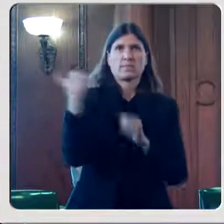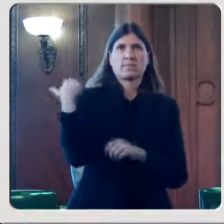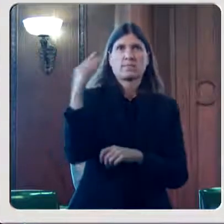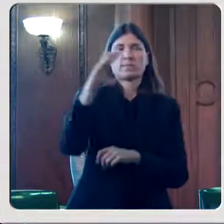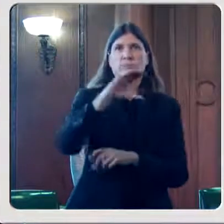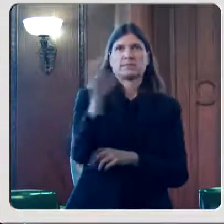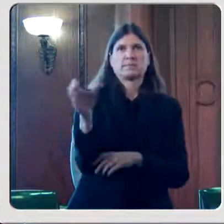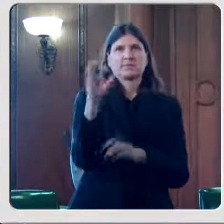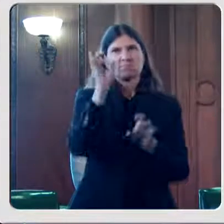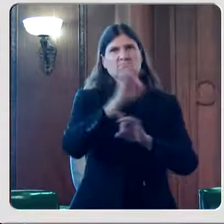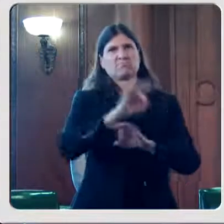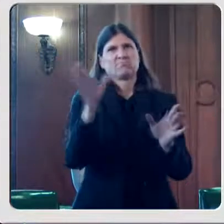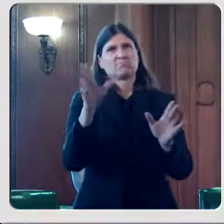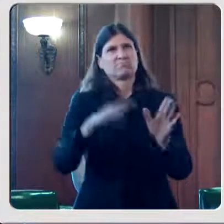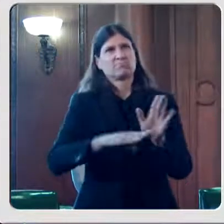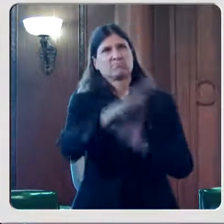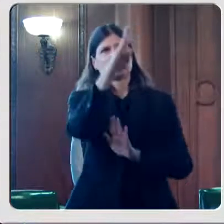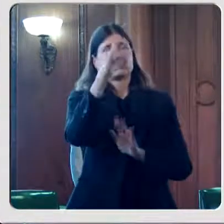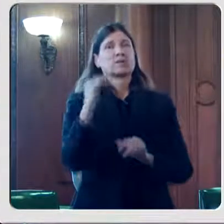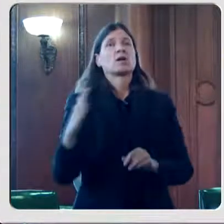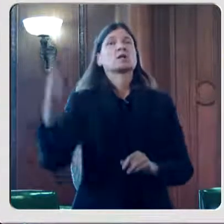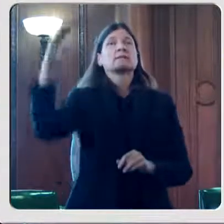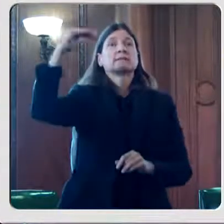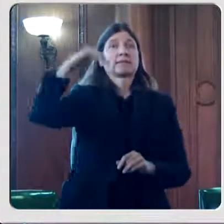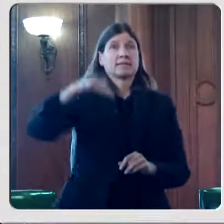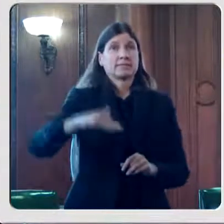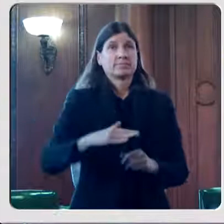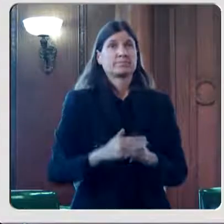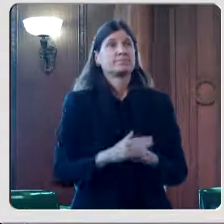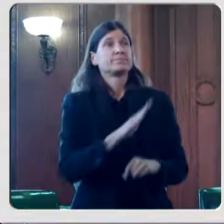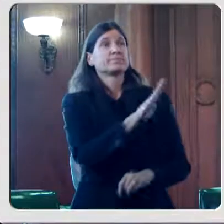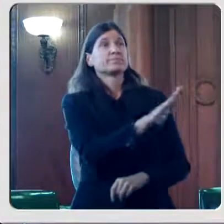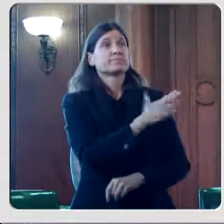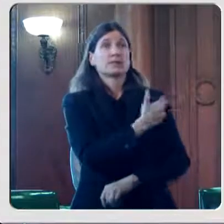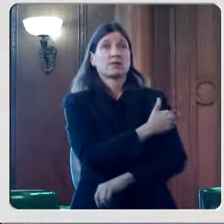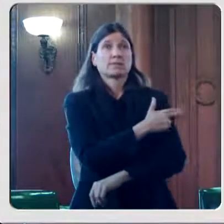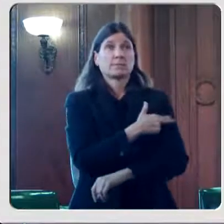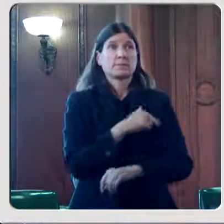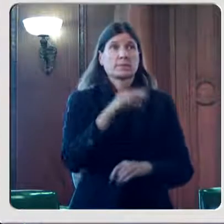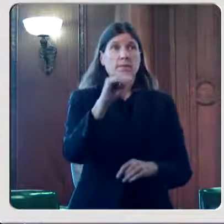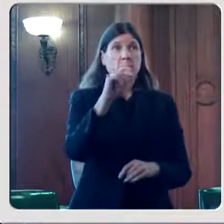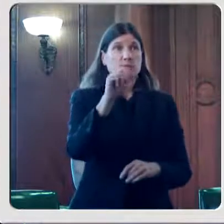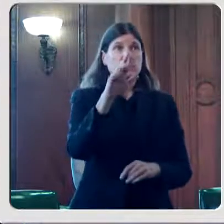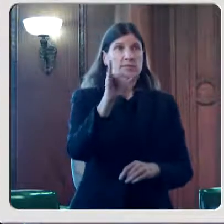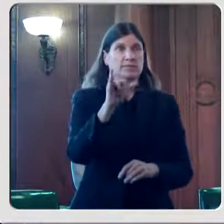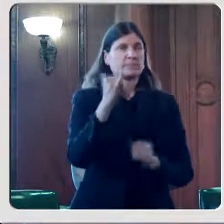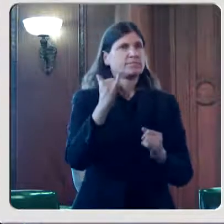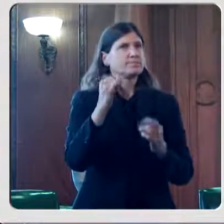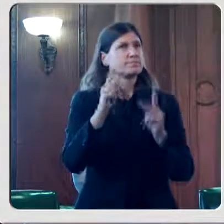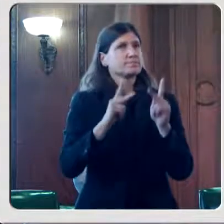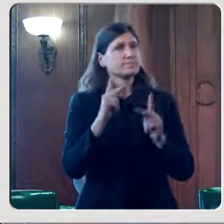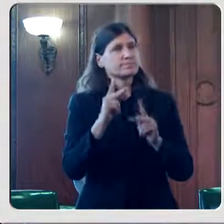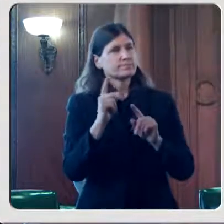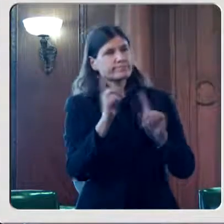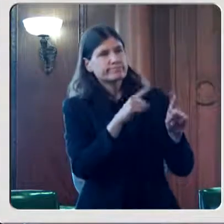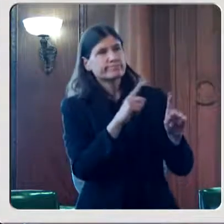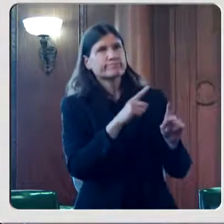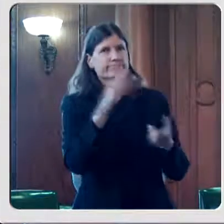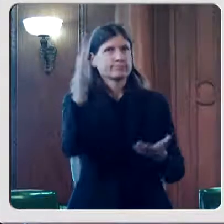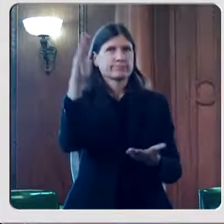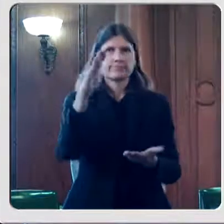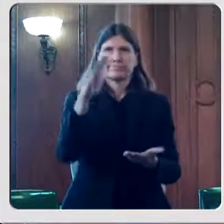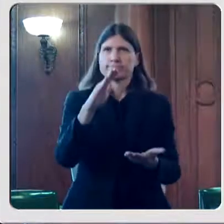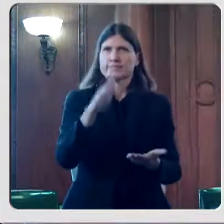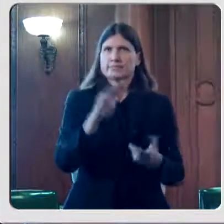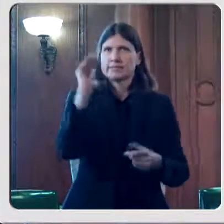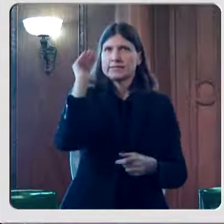declining, although it's been very slow, number of hospitalized patients over the last week. So it may be a bit of a plateauing.